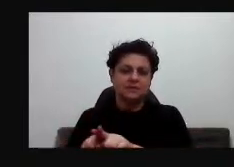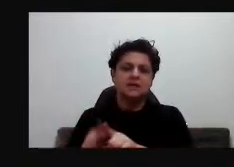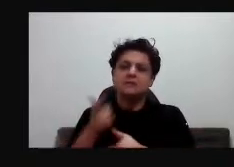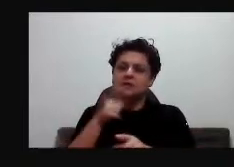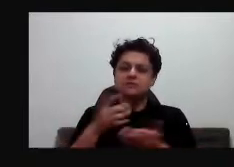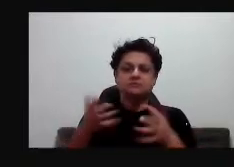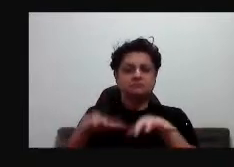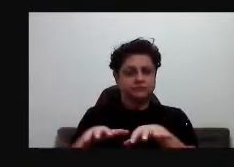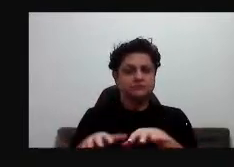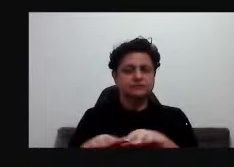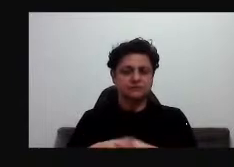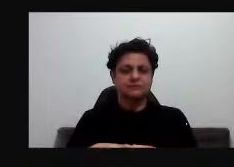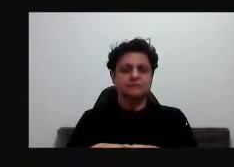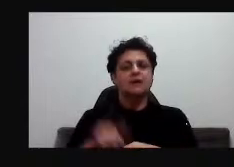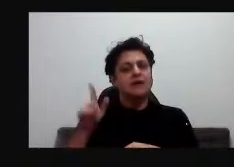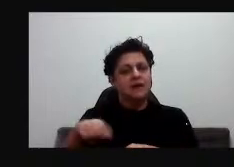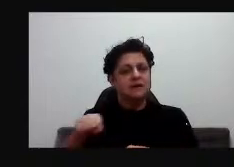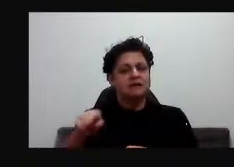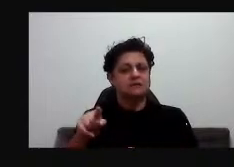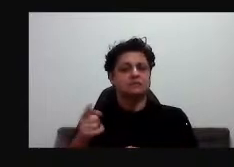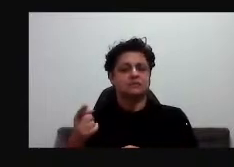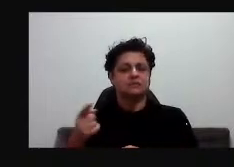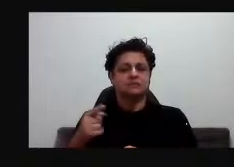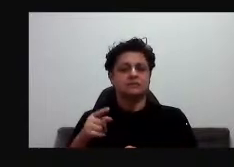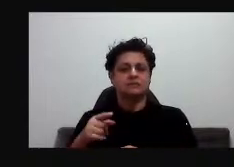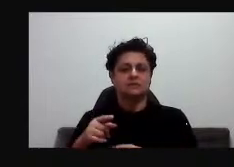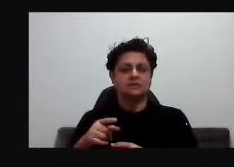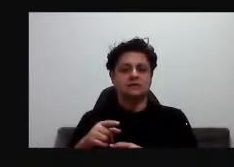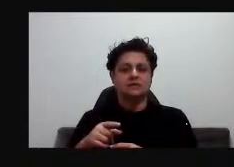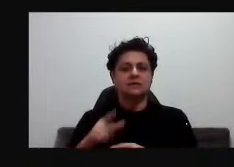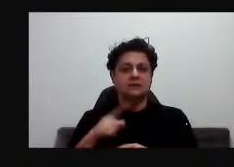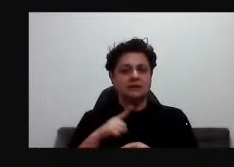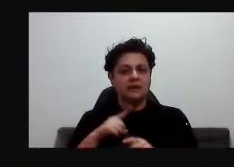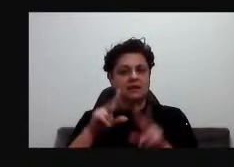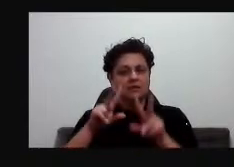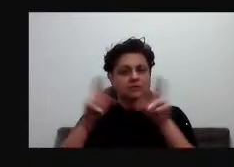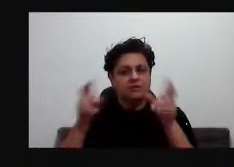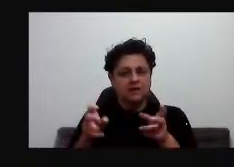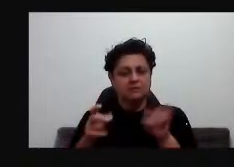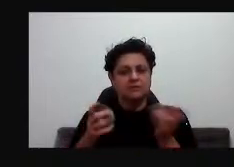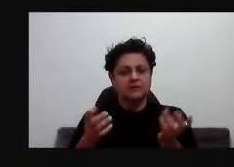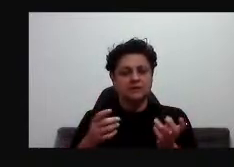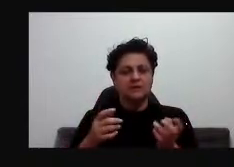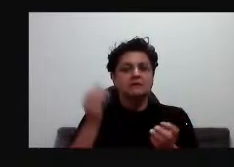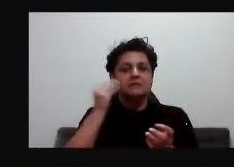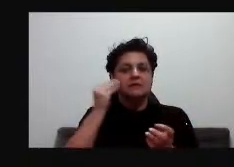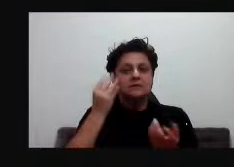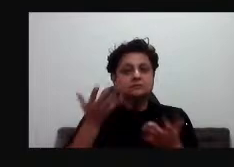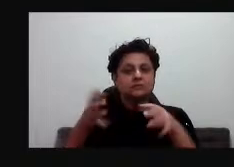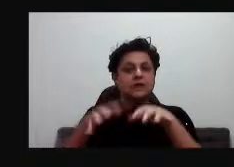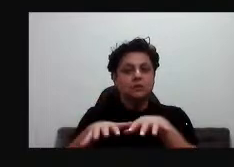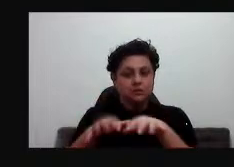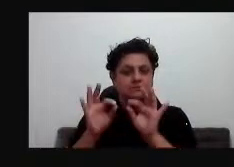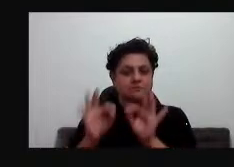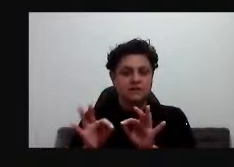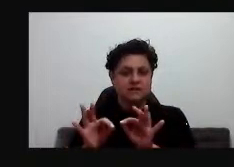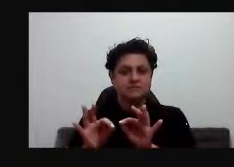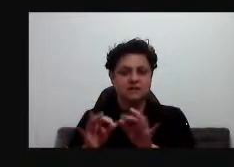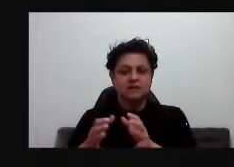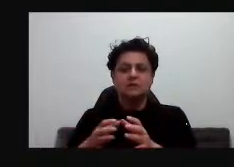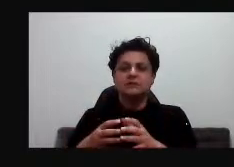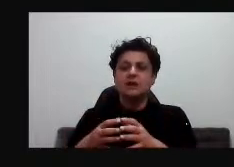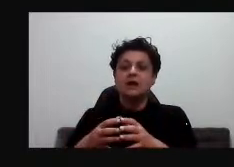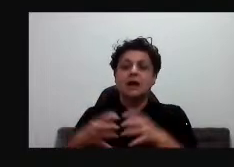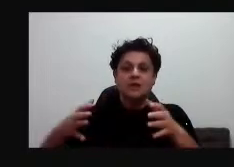really. It's about trying to include as many students as possible rather